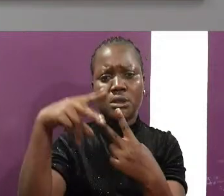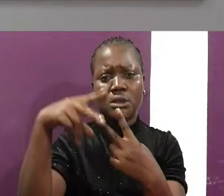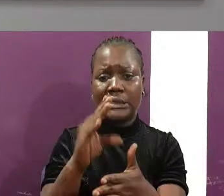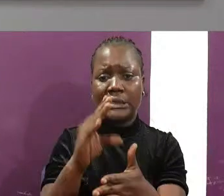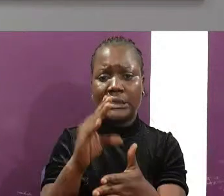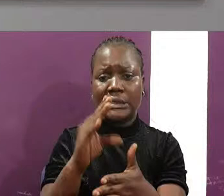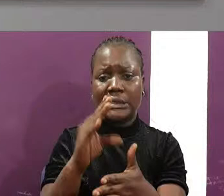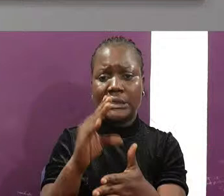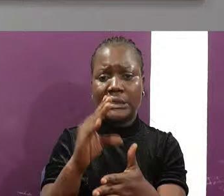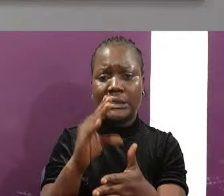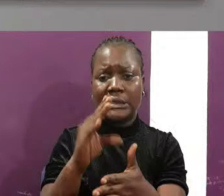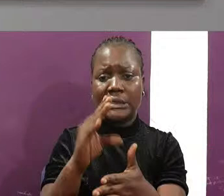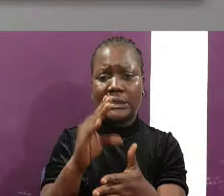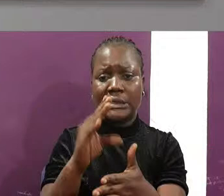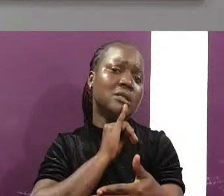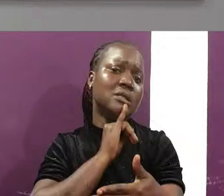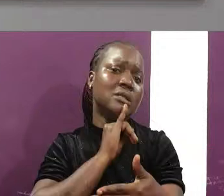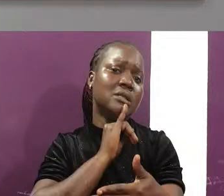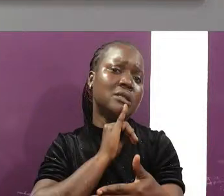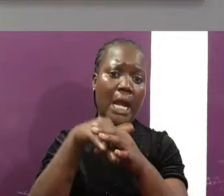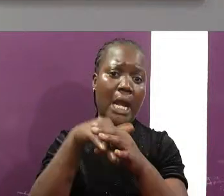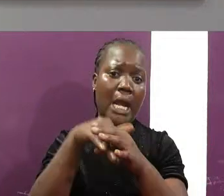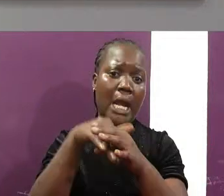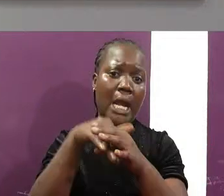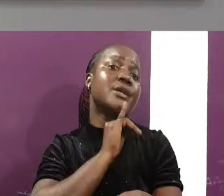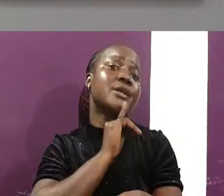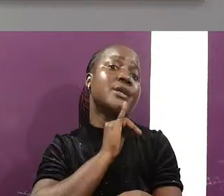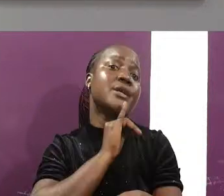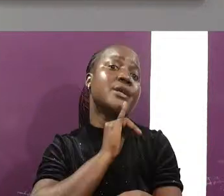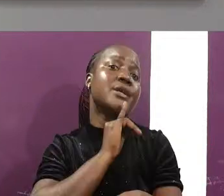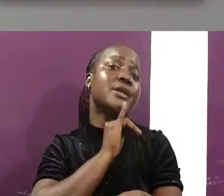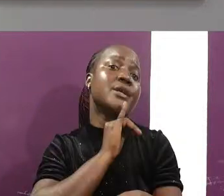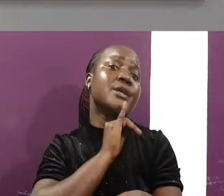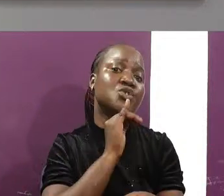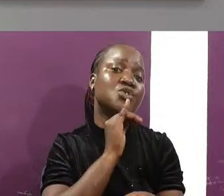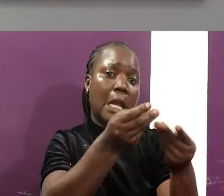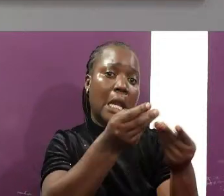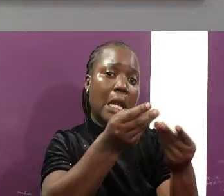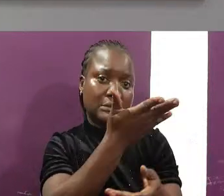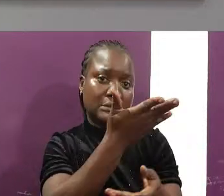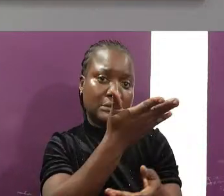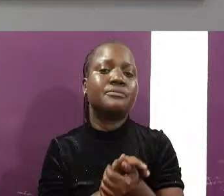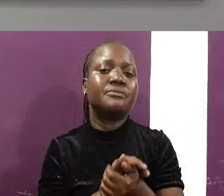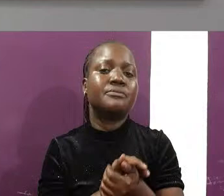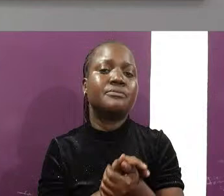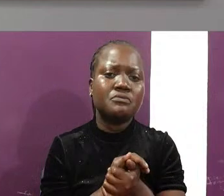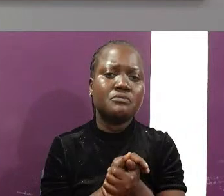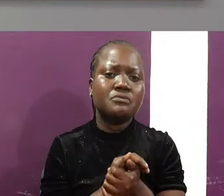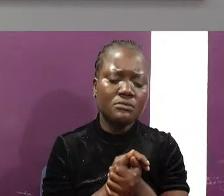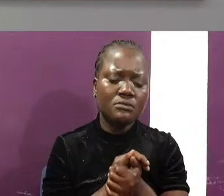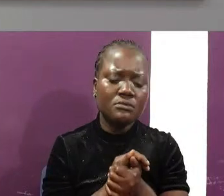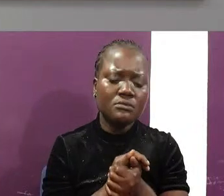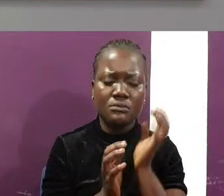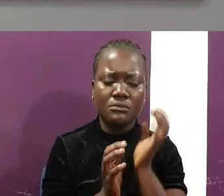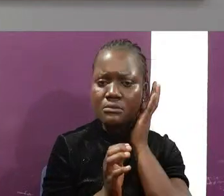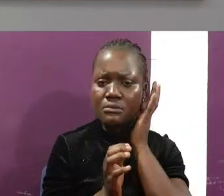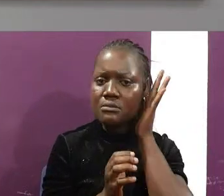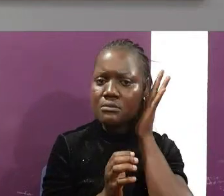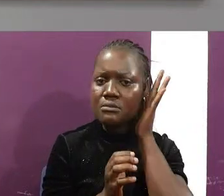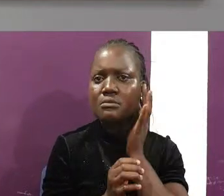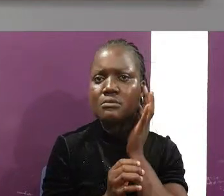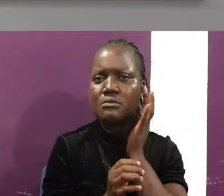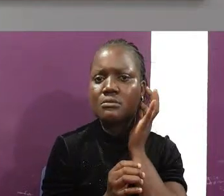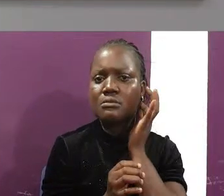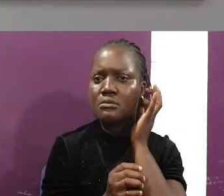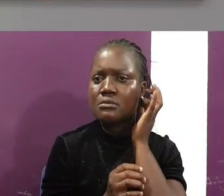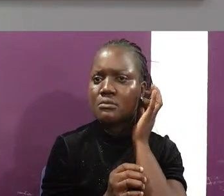But time came when the people said, we don't want a judge anymore. We want a king so that we can be like the